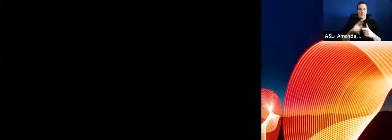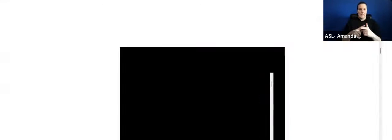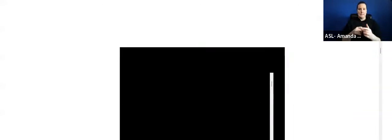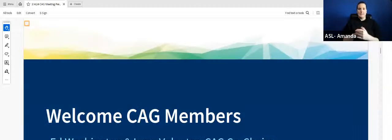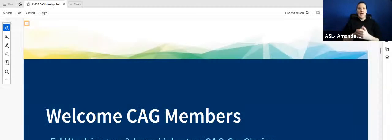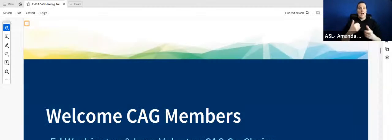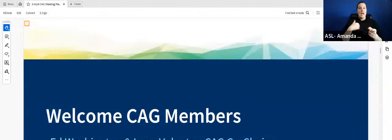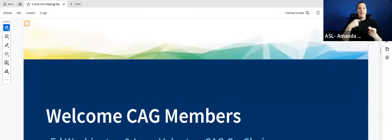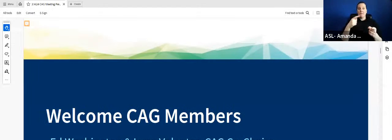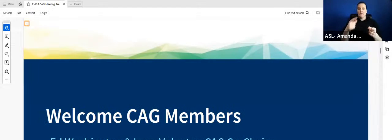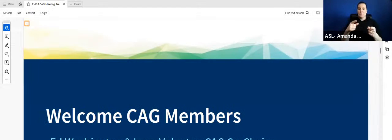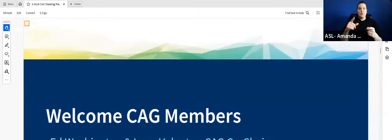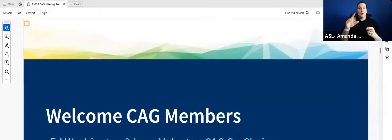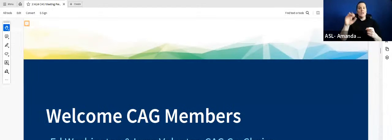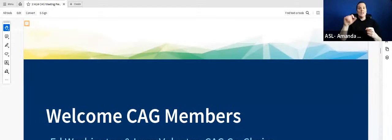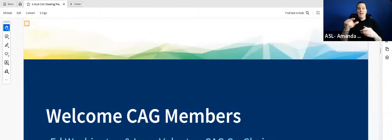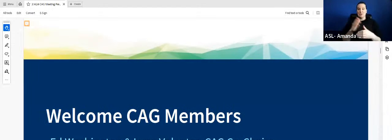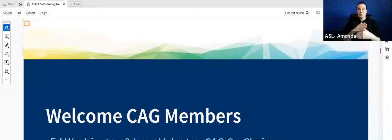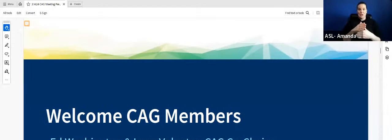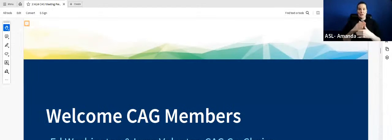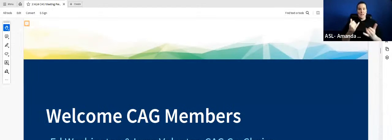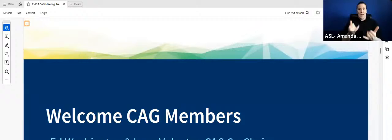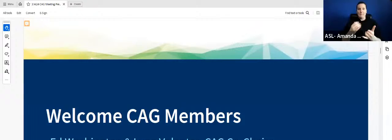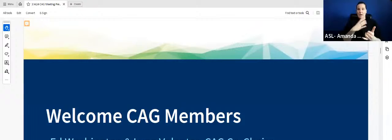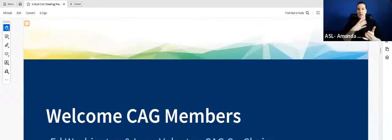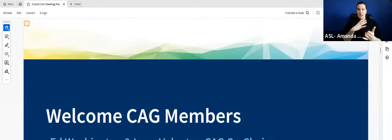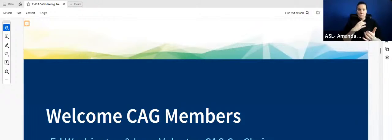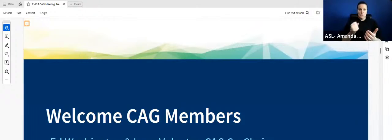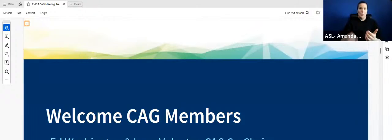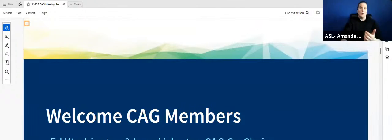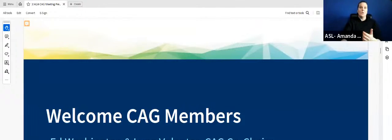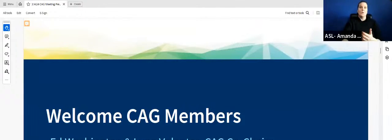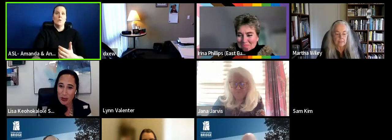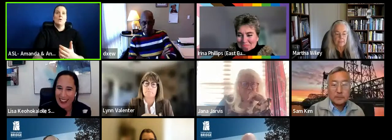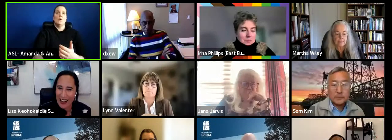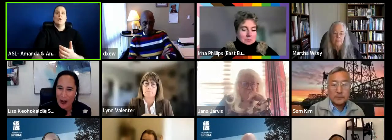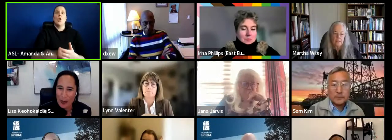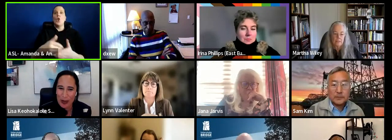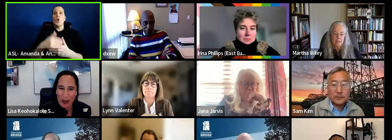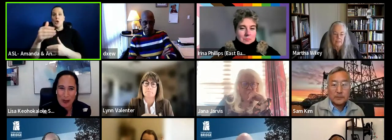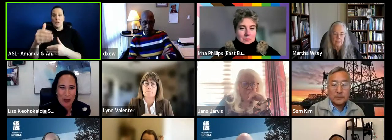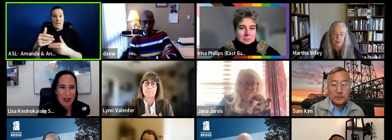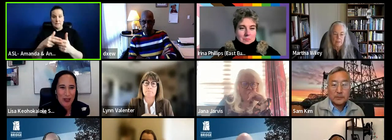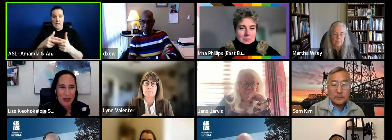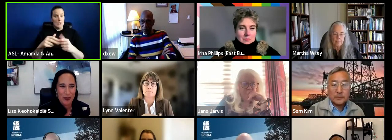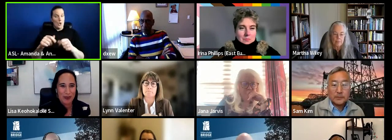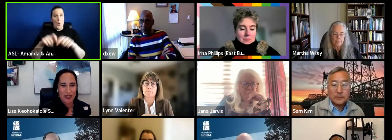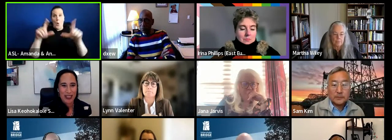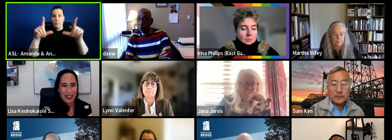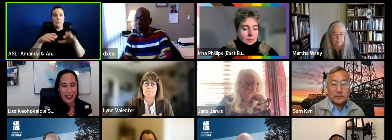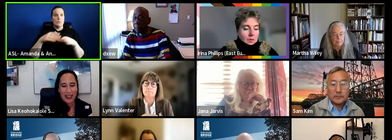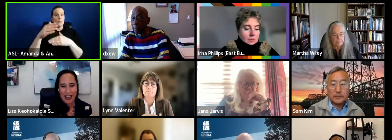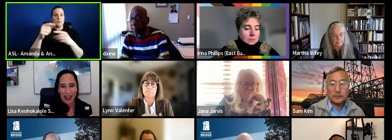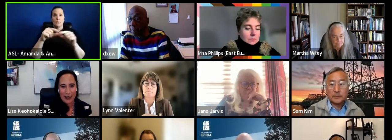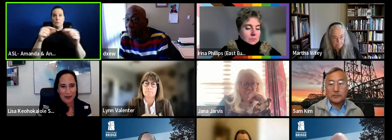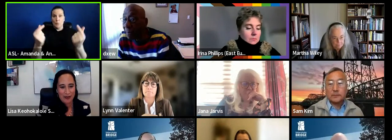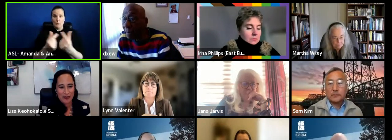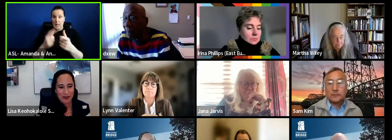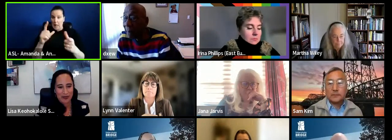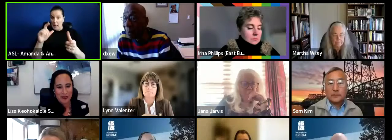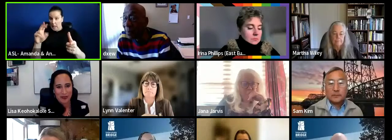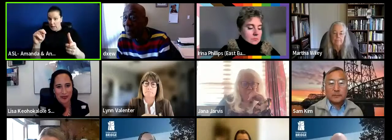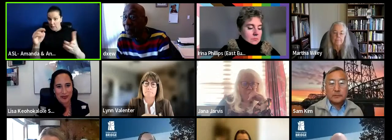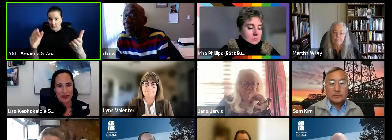have you, actually there's CAG sharing, so maybe have you look at the next slide and then open it up to the rest of the group. Lynn and Ed?